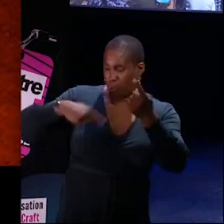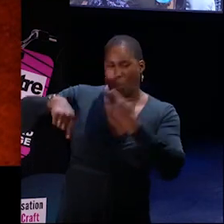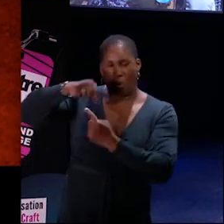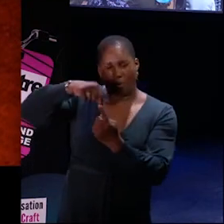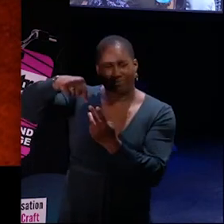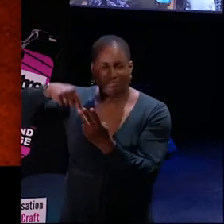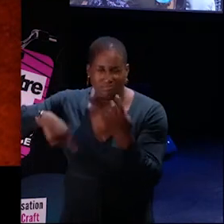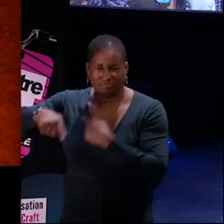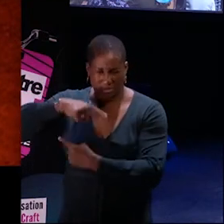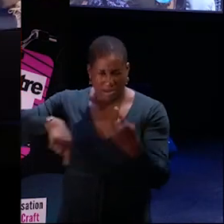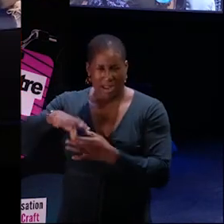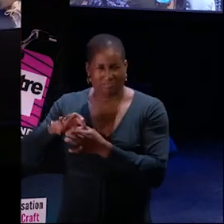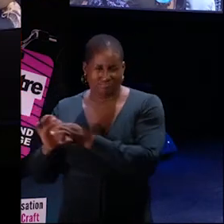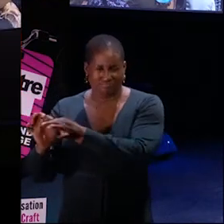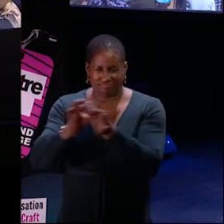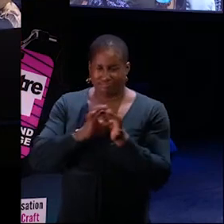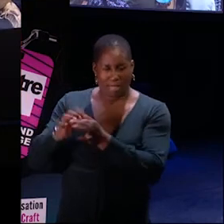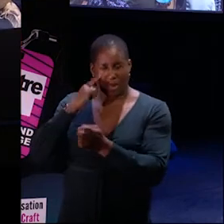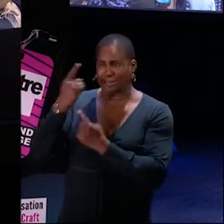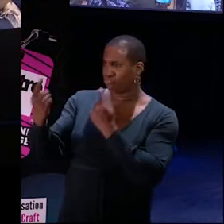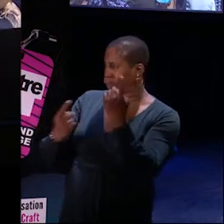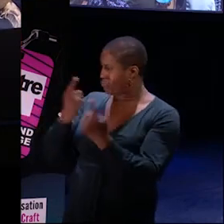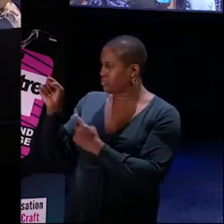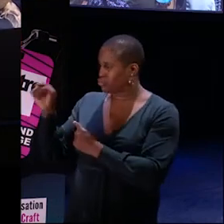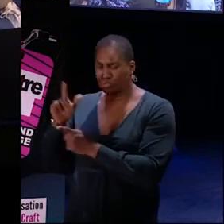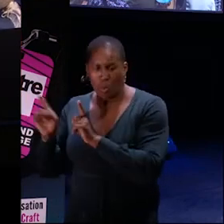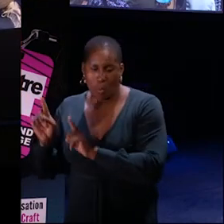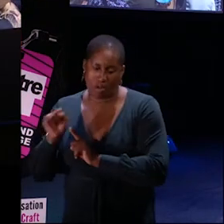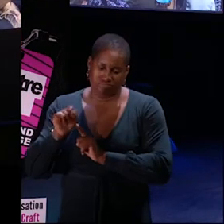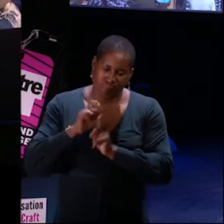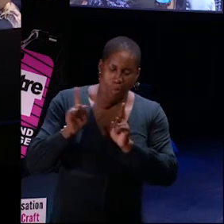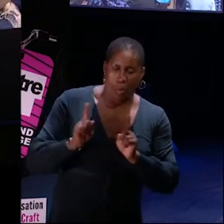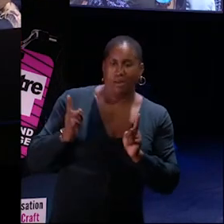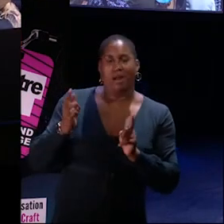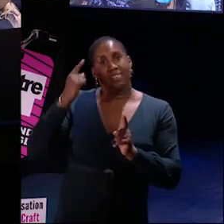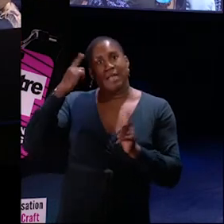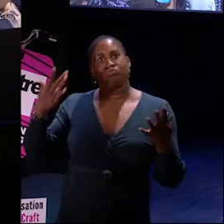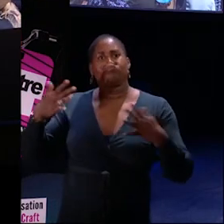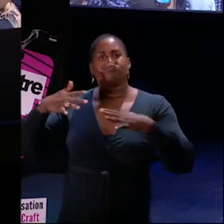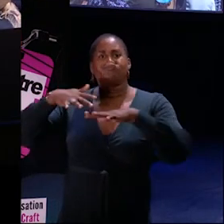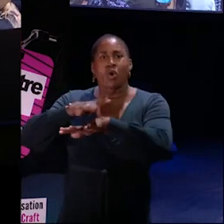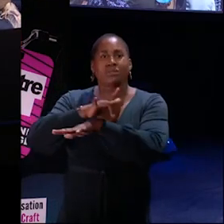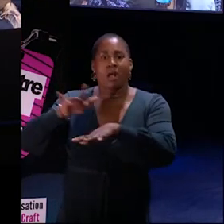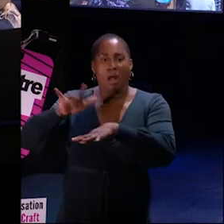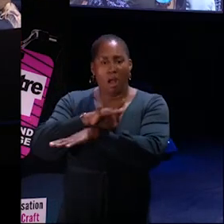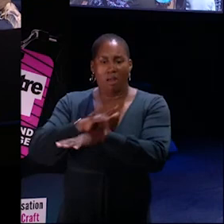other people are doing. And I think that that kind of cross-art form and sharing between each other and between everybody is just sort of super